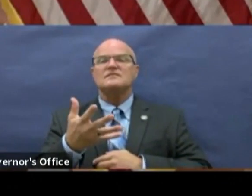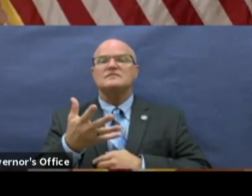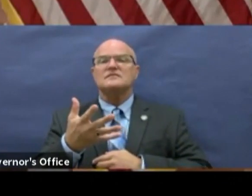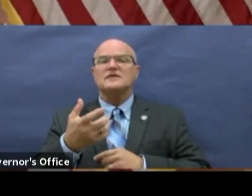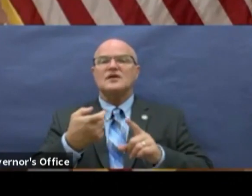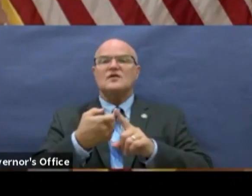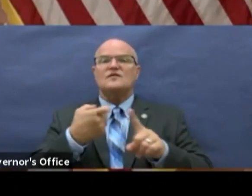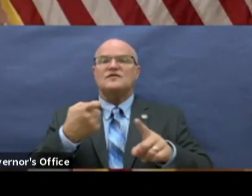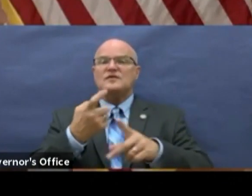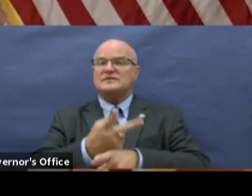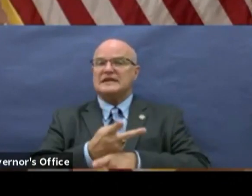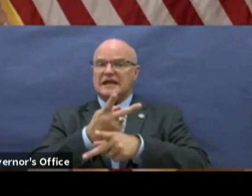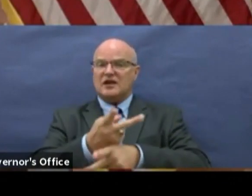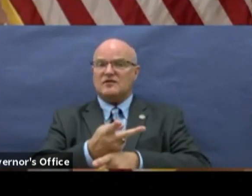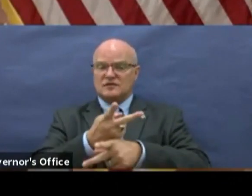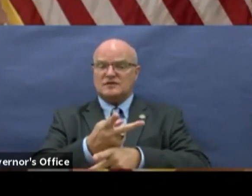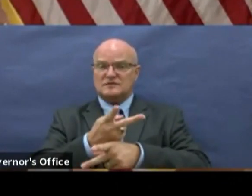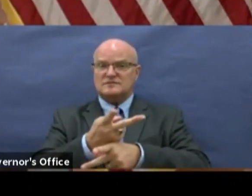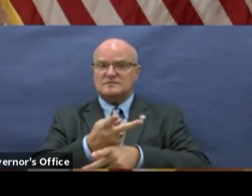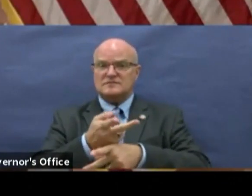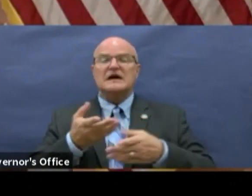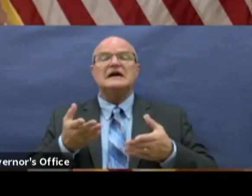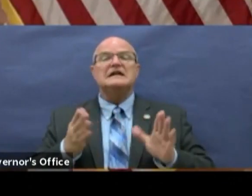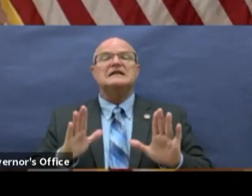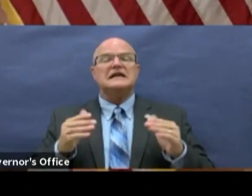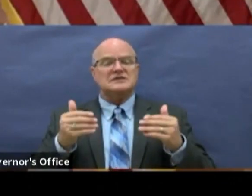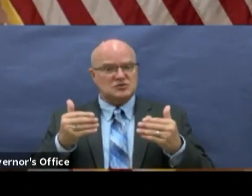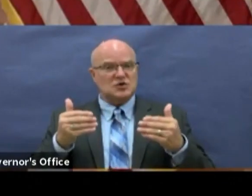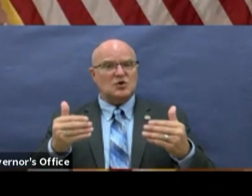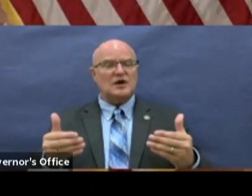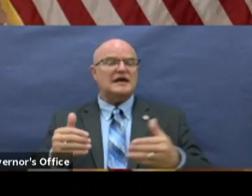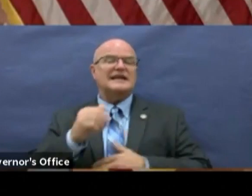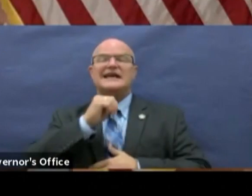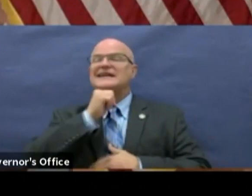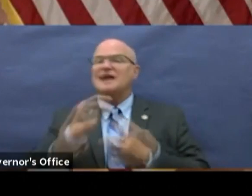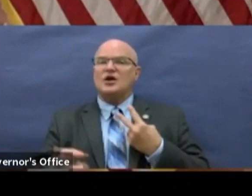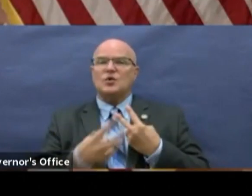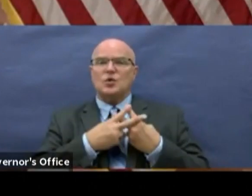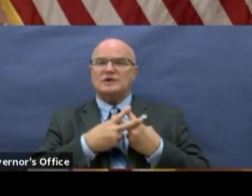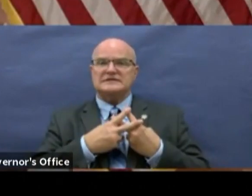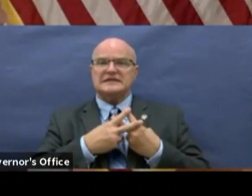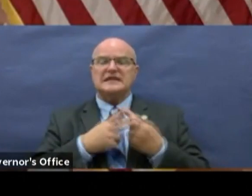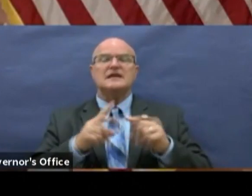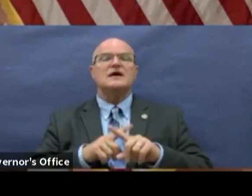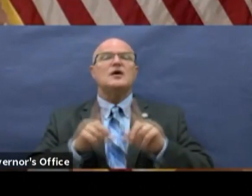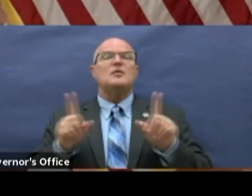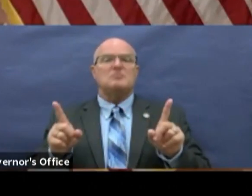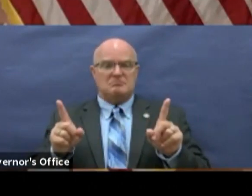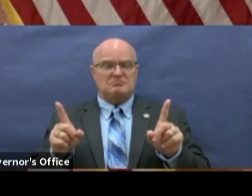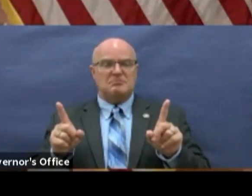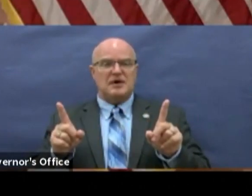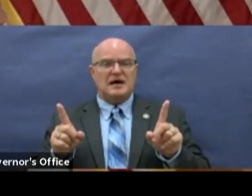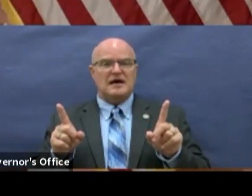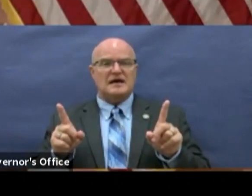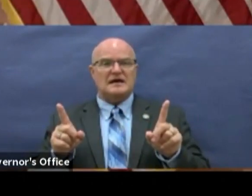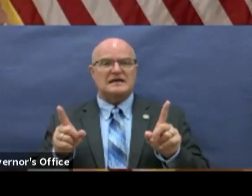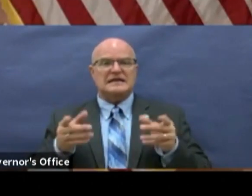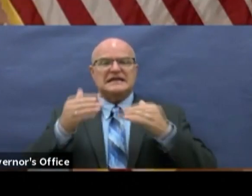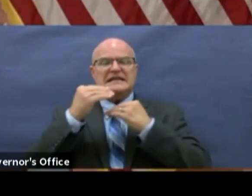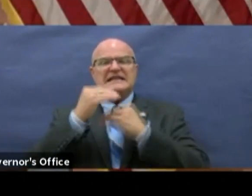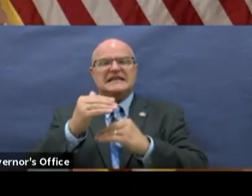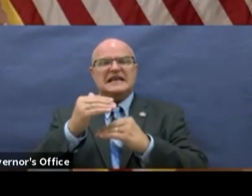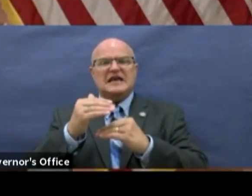out of abundance of caution, let's go ahead and not quarantine, but let's limit